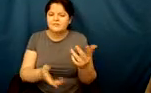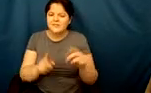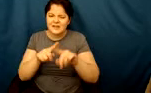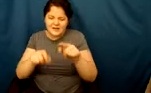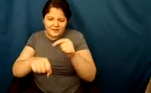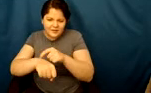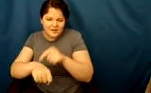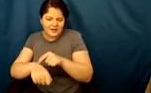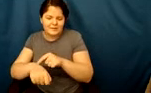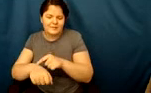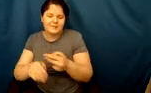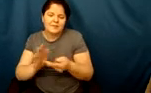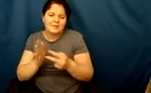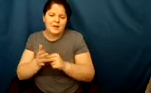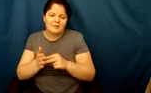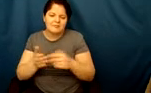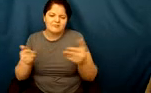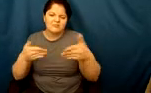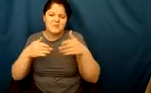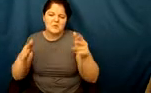overall less parking. Also,